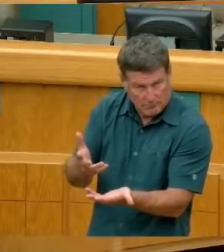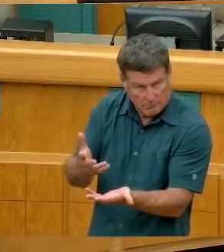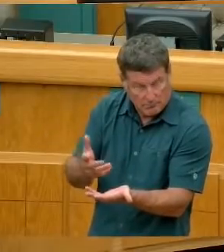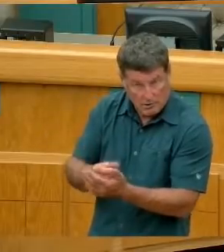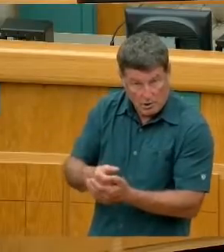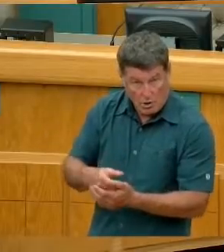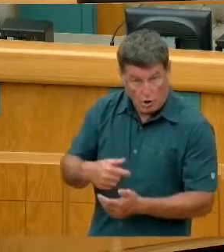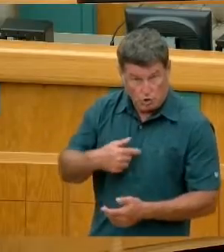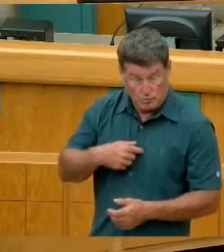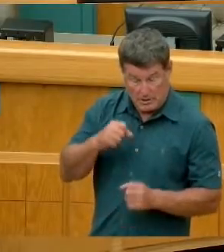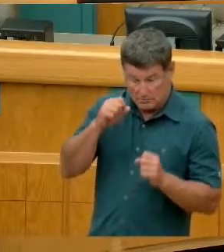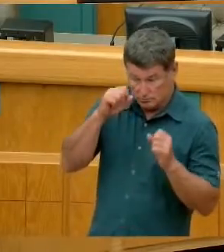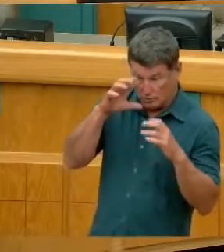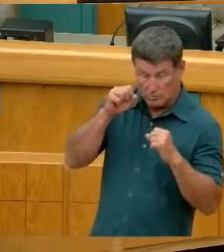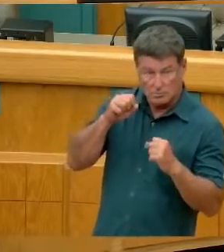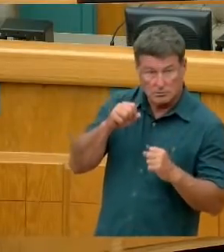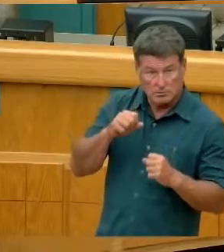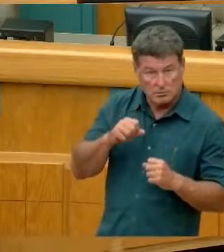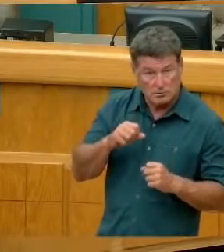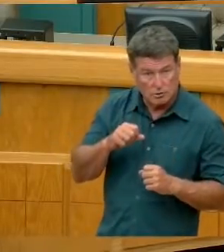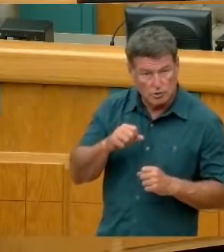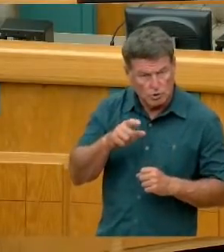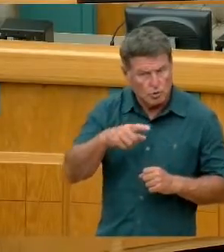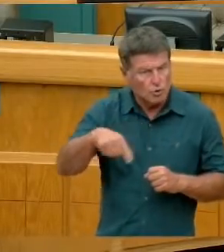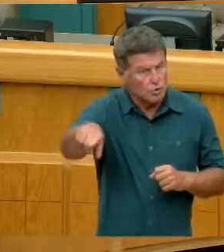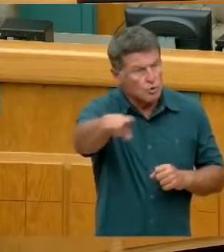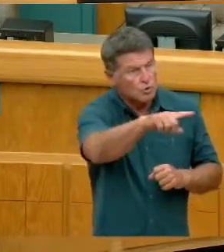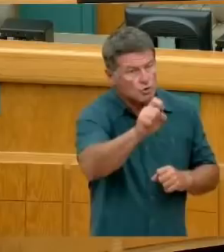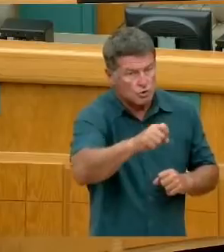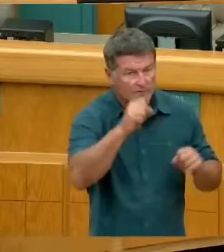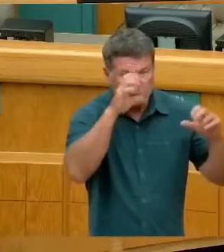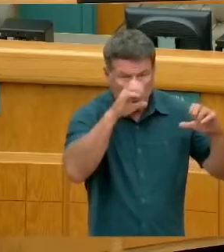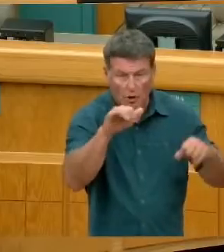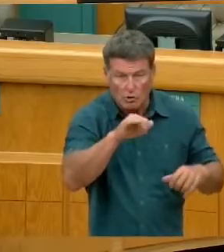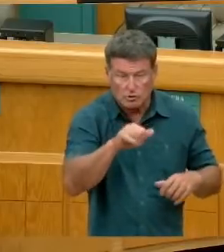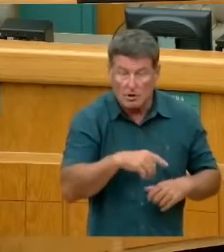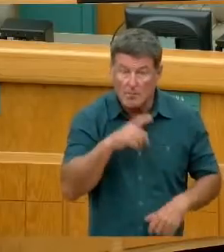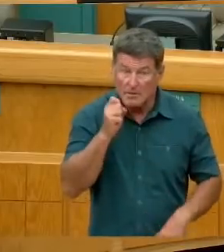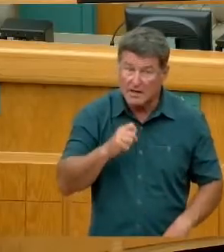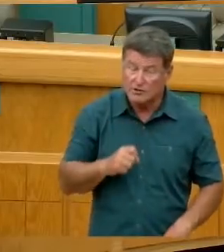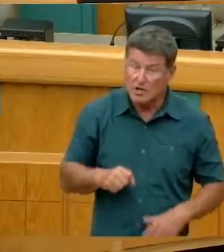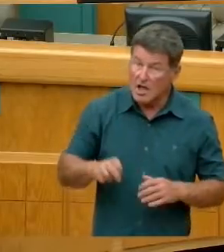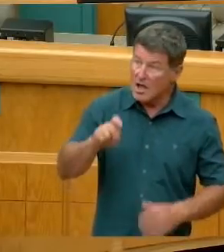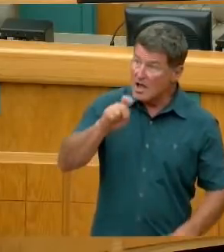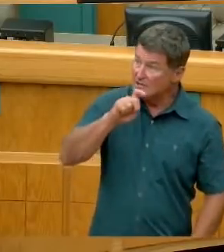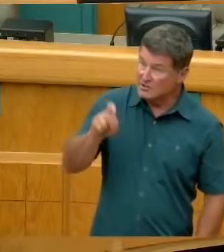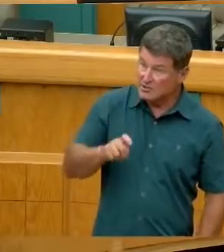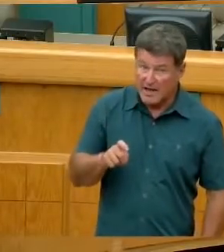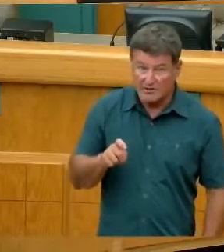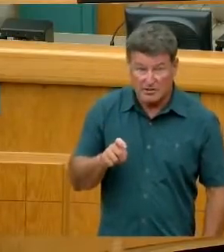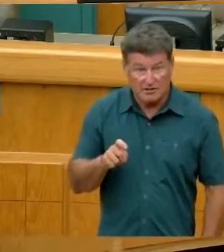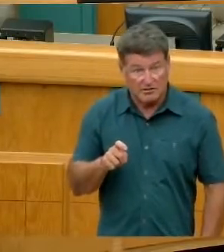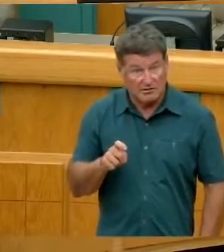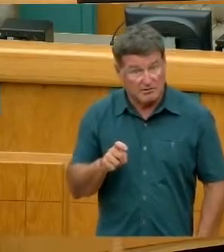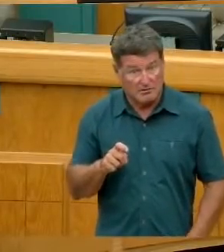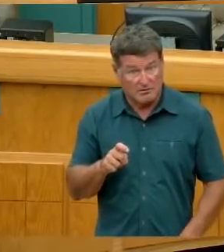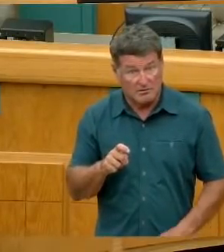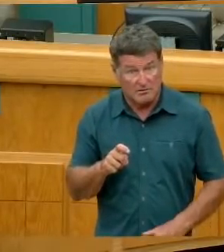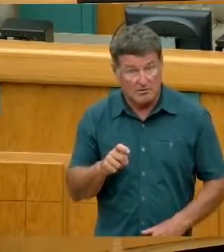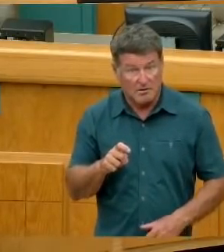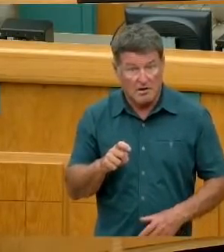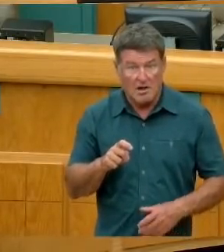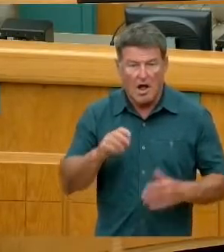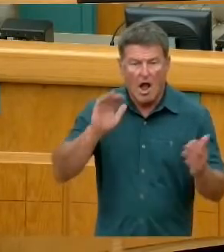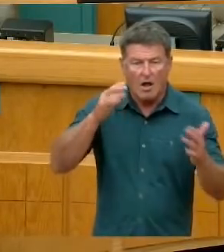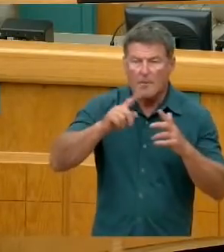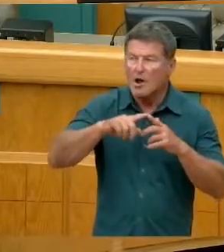You know, for me, it's alarming, and it should be for you as well, because as states go in our union, Texas functions